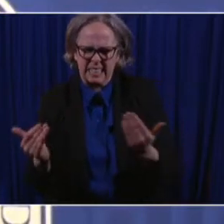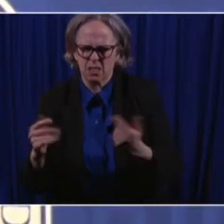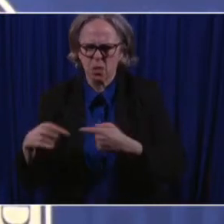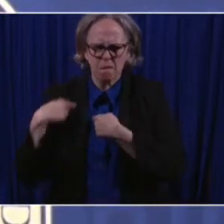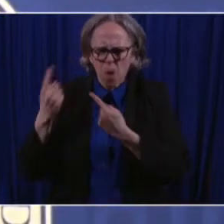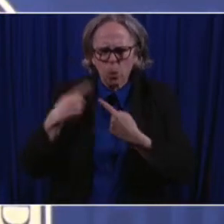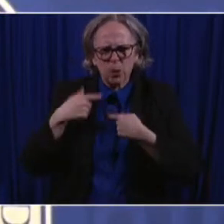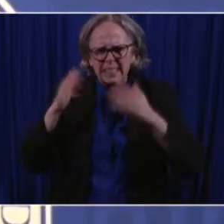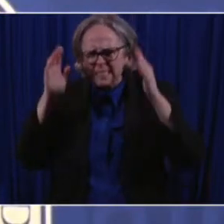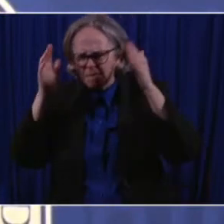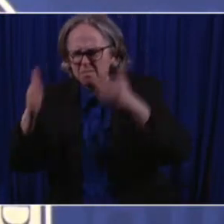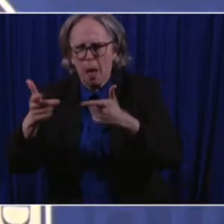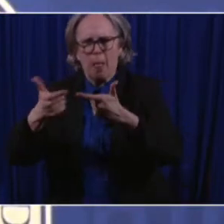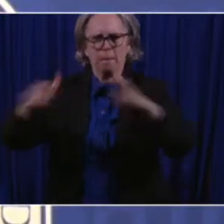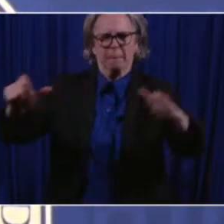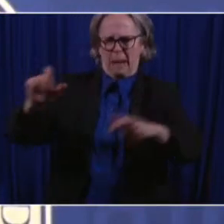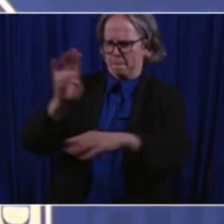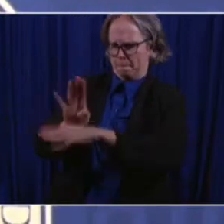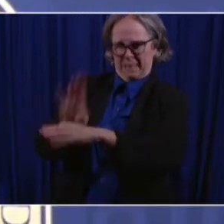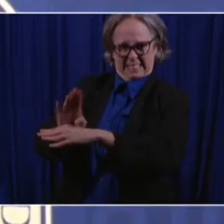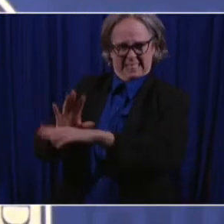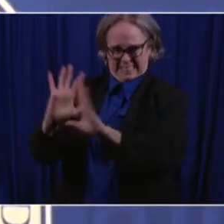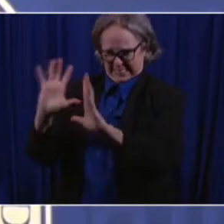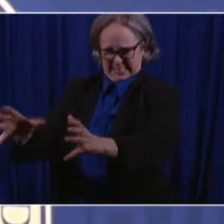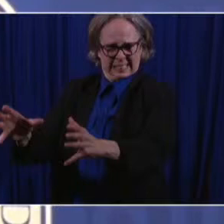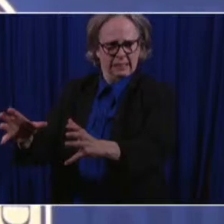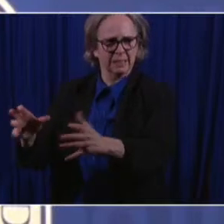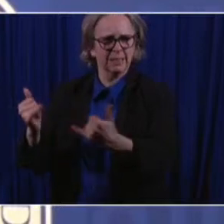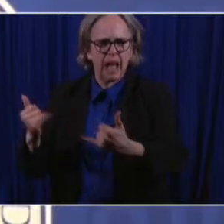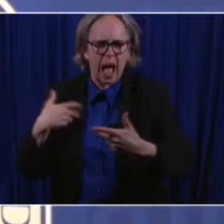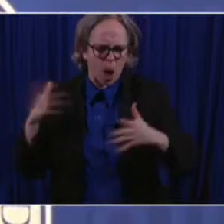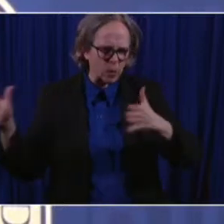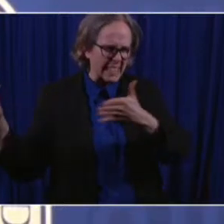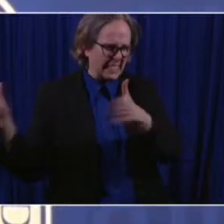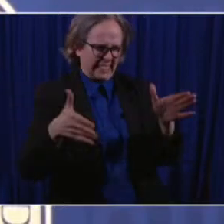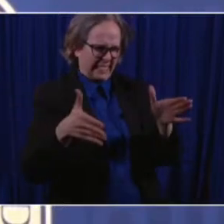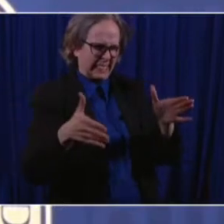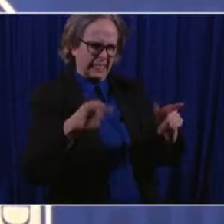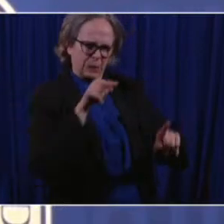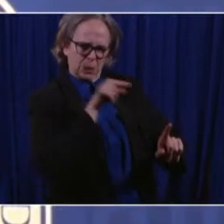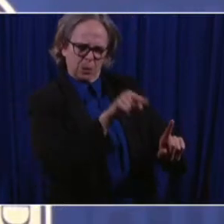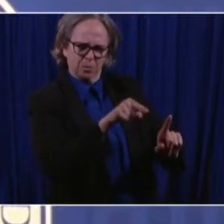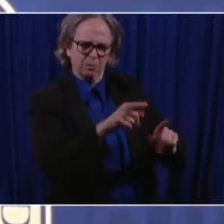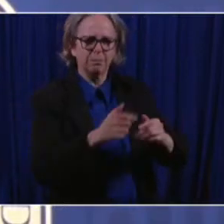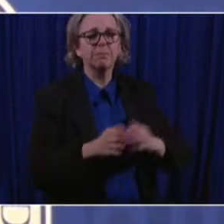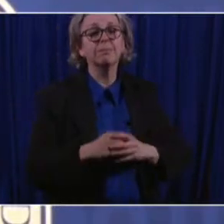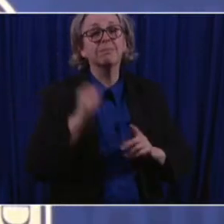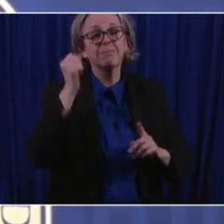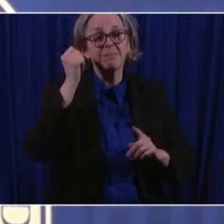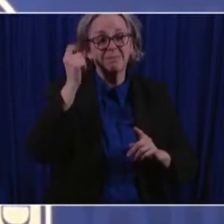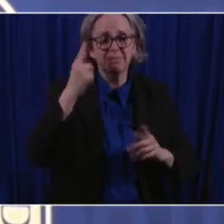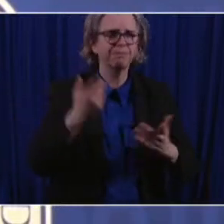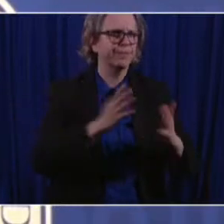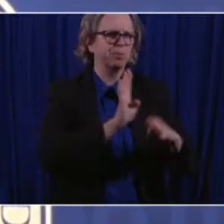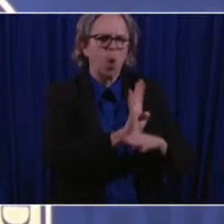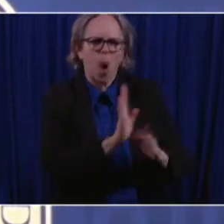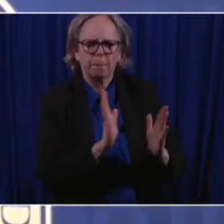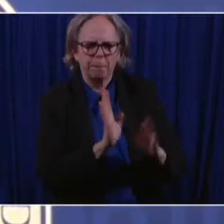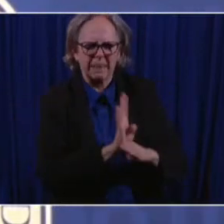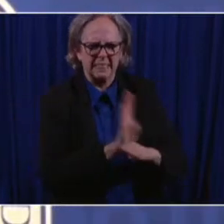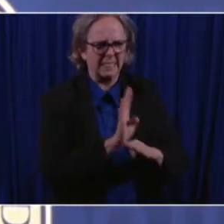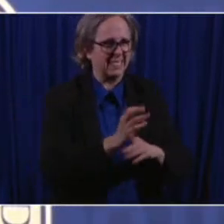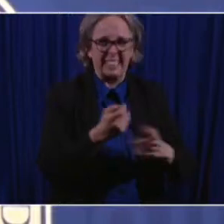thousands of individuals. My ask today was, if you have 2 individuals within inside of business to 2,000 that have not had a closed